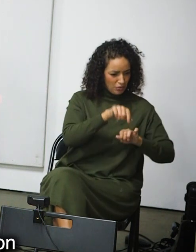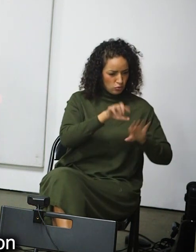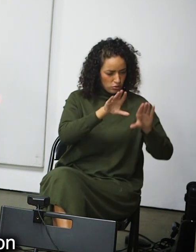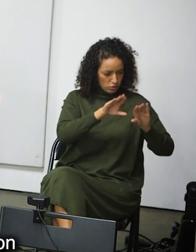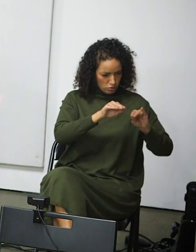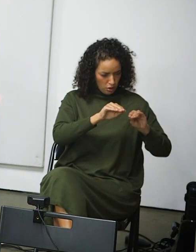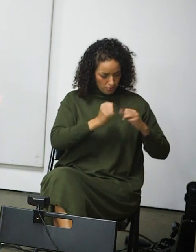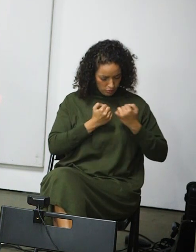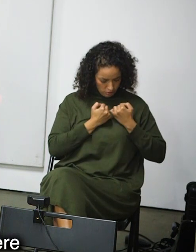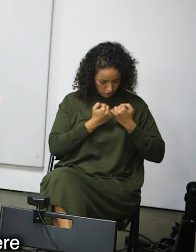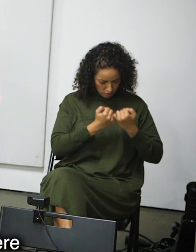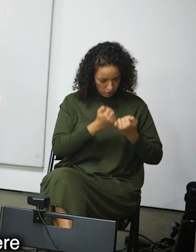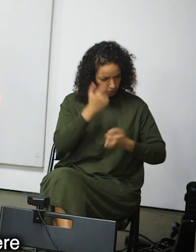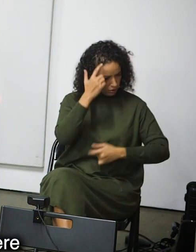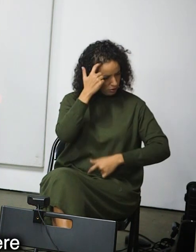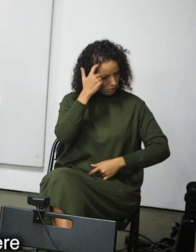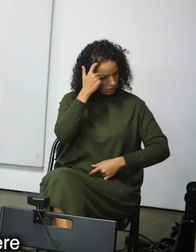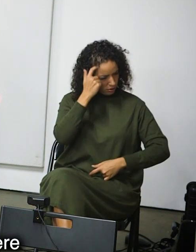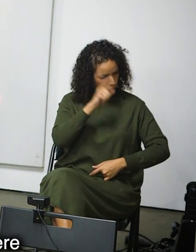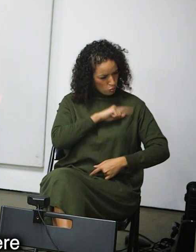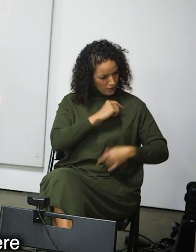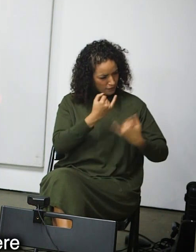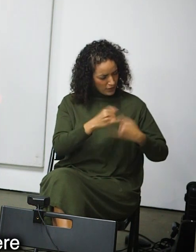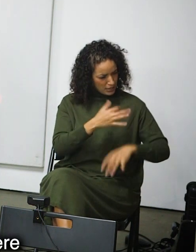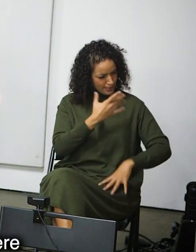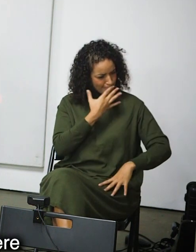be present in it. And